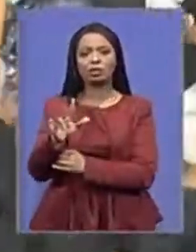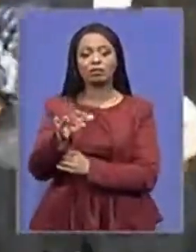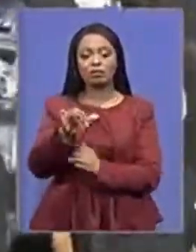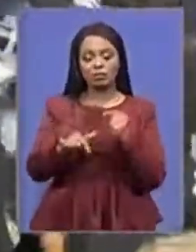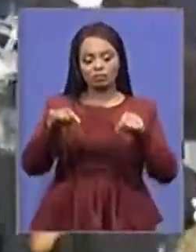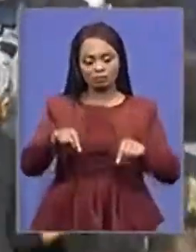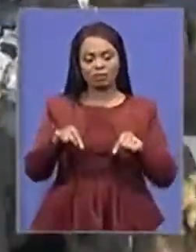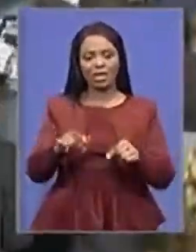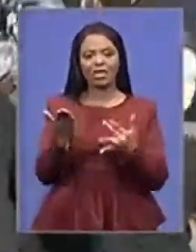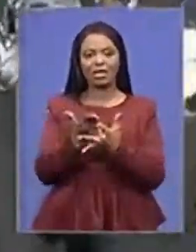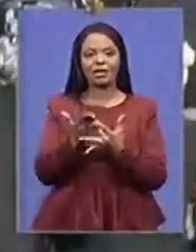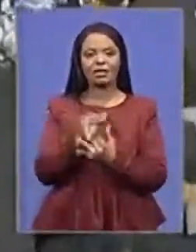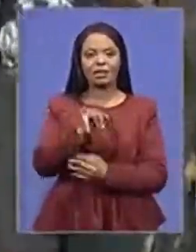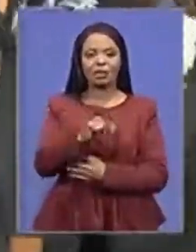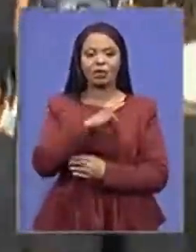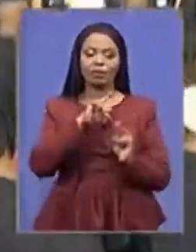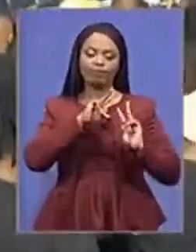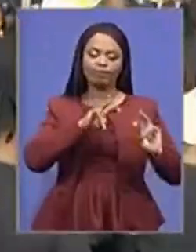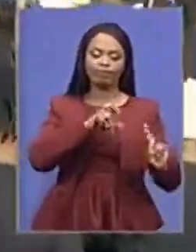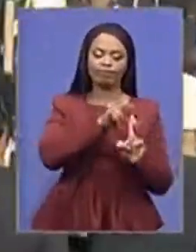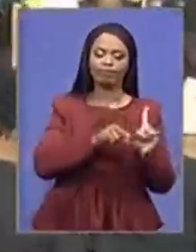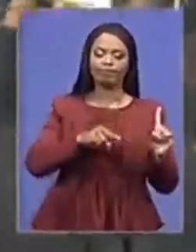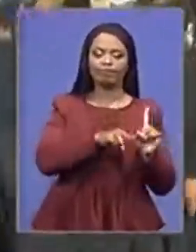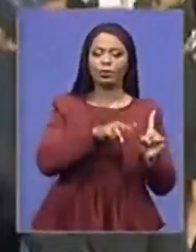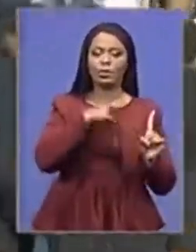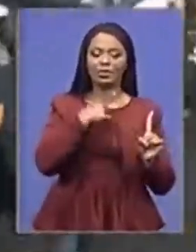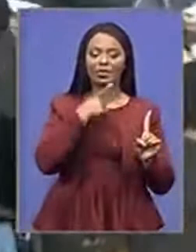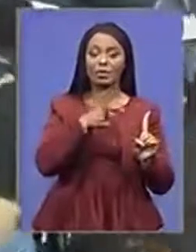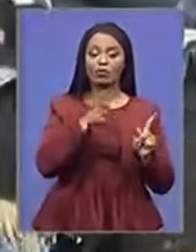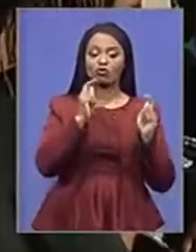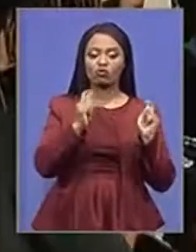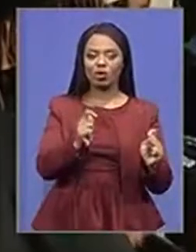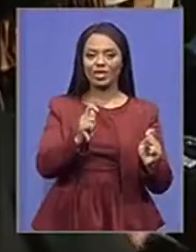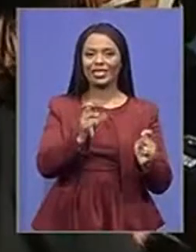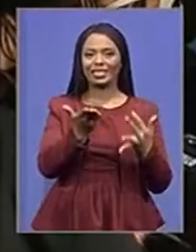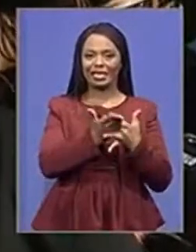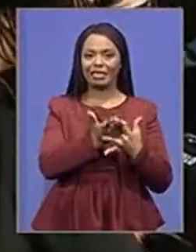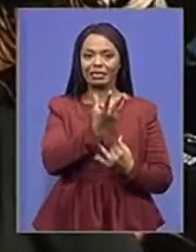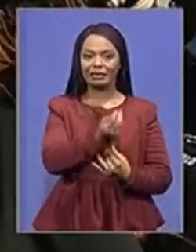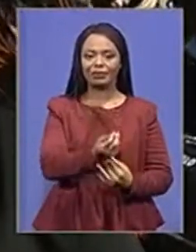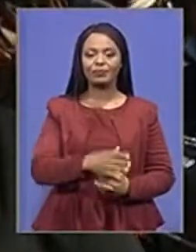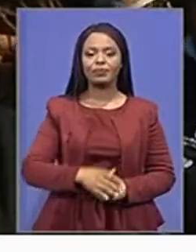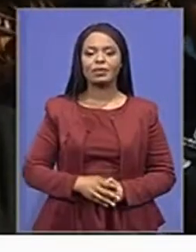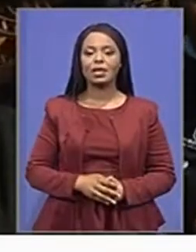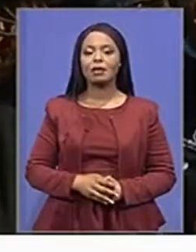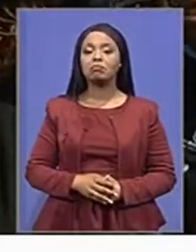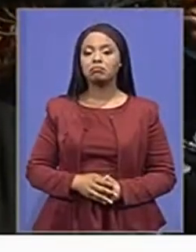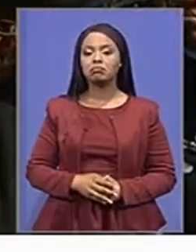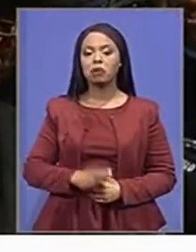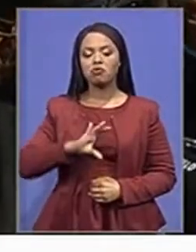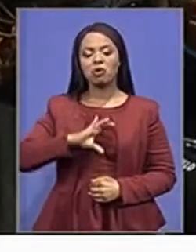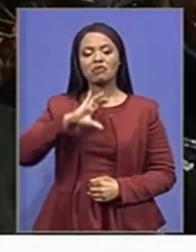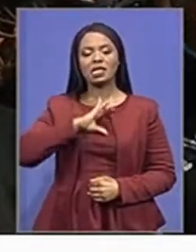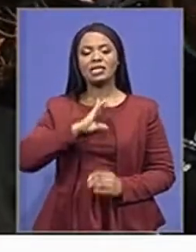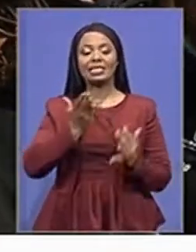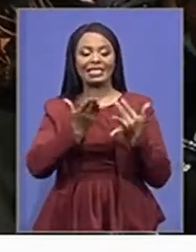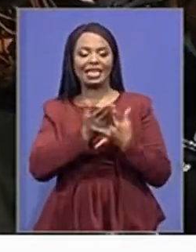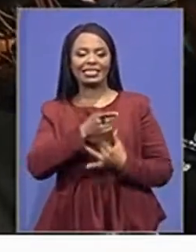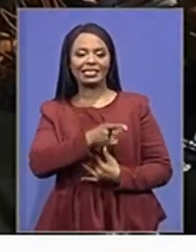dira dipatlisiso tse di tseneletseng jaaka bothati ba bosekisi bo dumela fa kgetse e le masisi. We are very confident about our